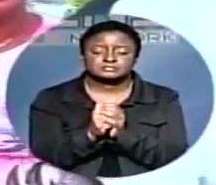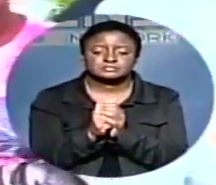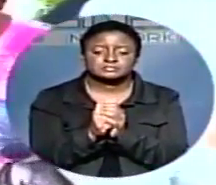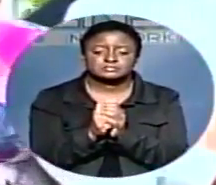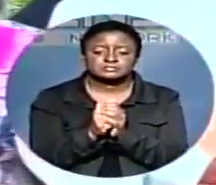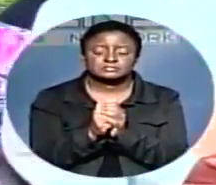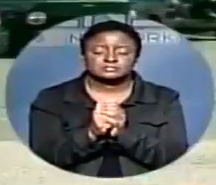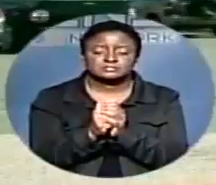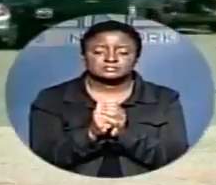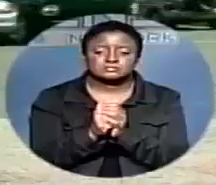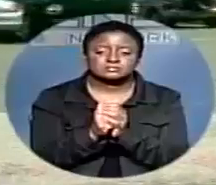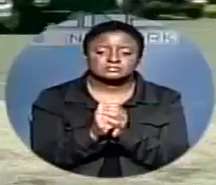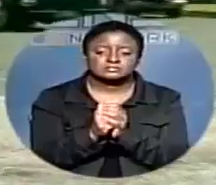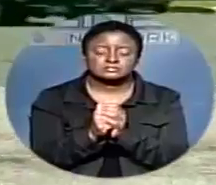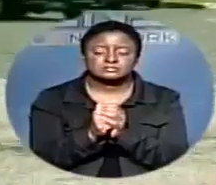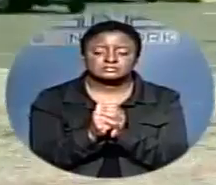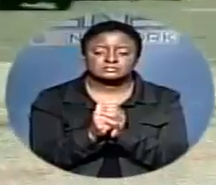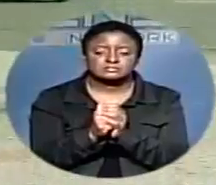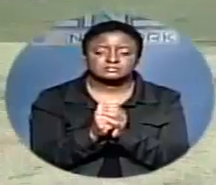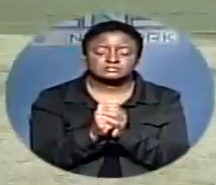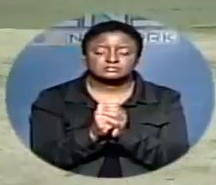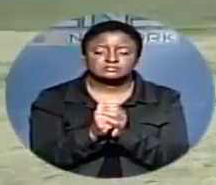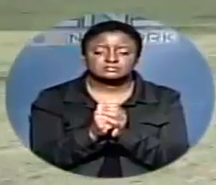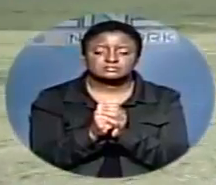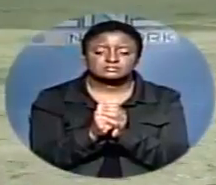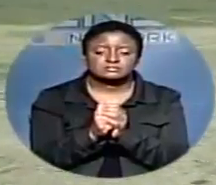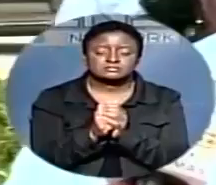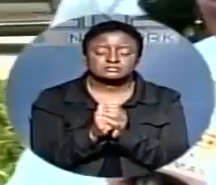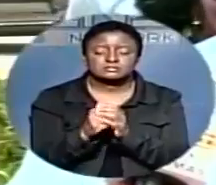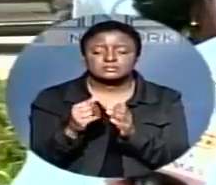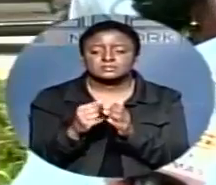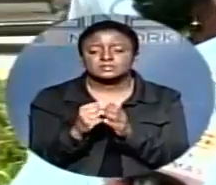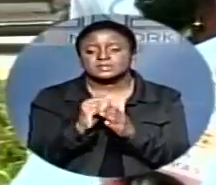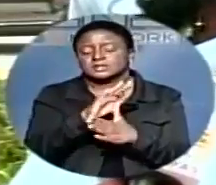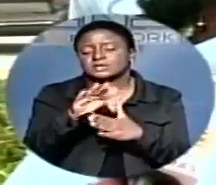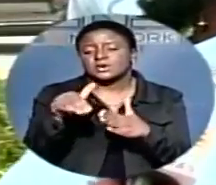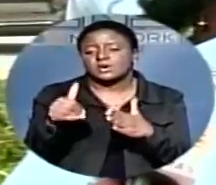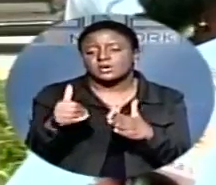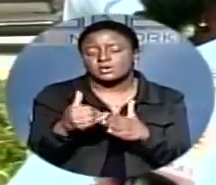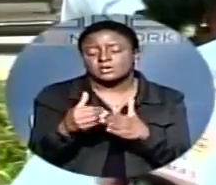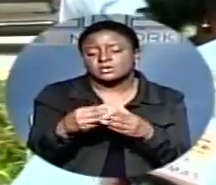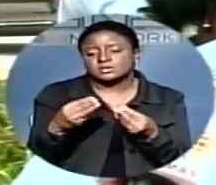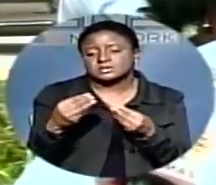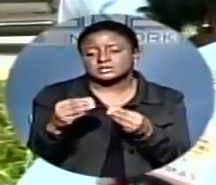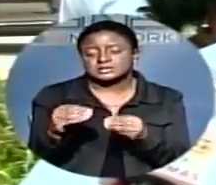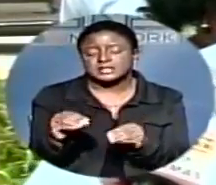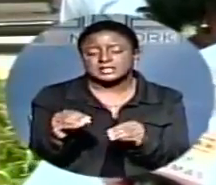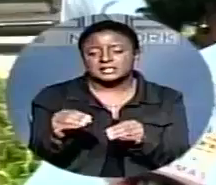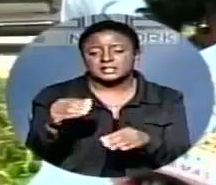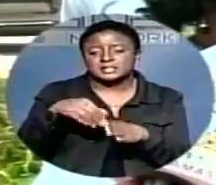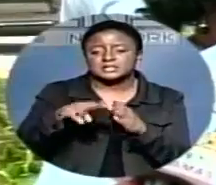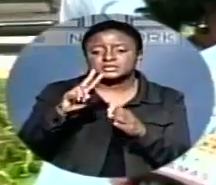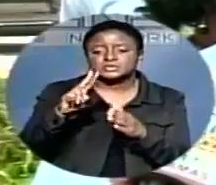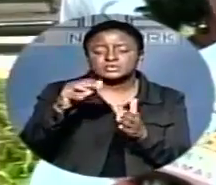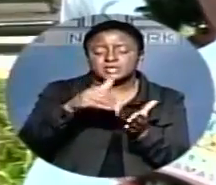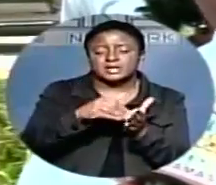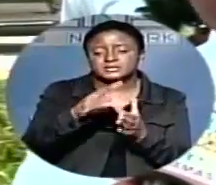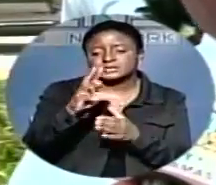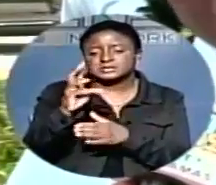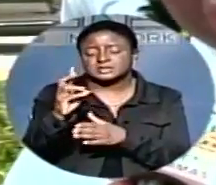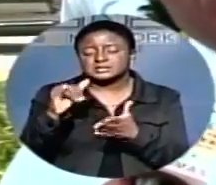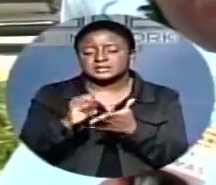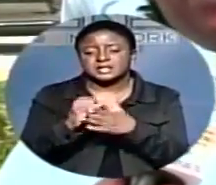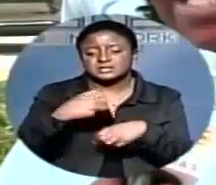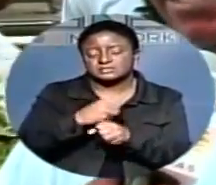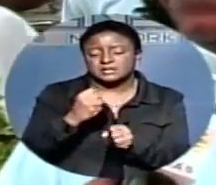Turnquest, could lead to a lengthy legal battle. As a wholesale in 206 created a scenario, and the lawyers are now looking at how we